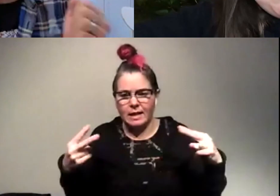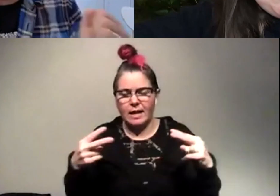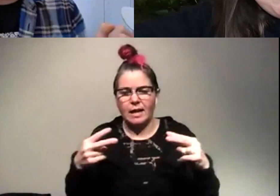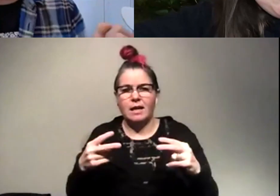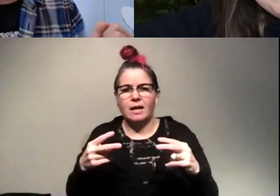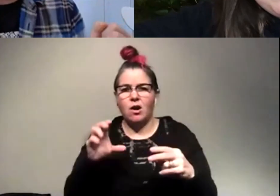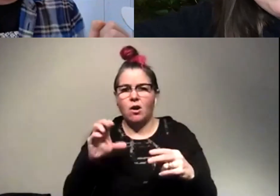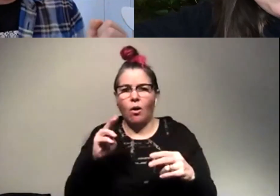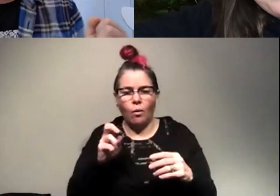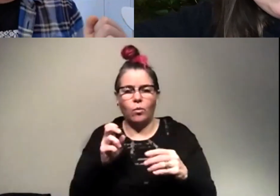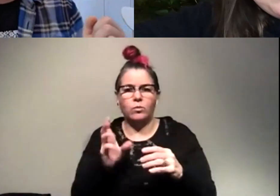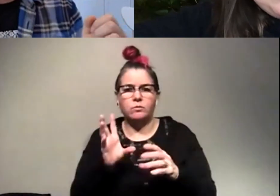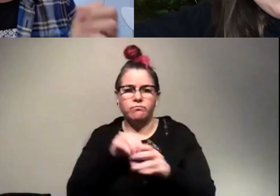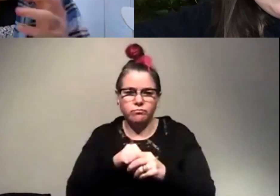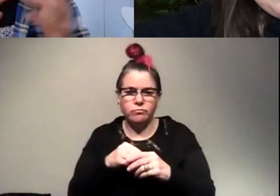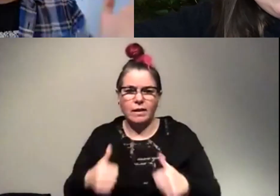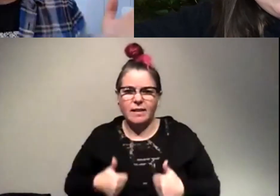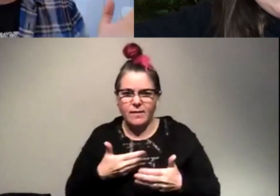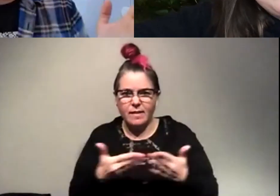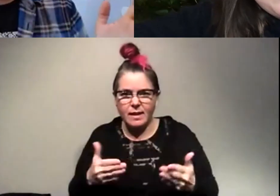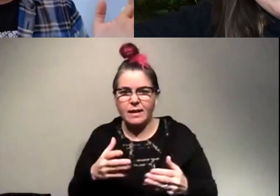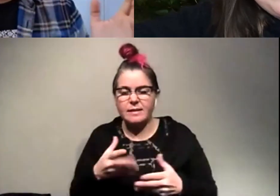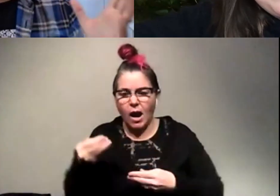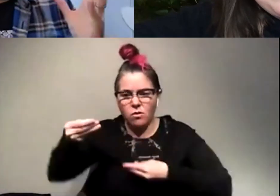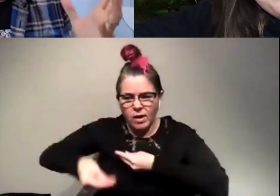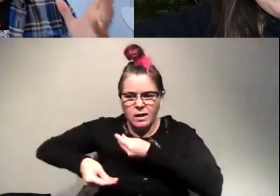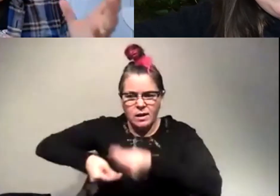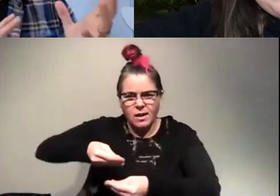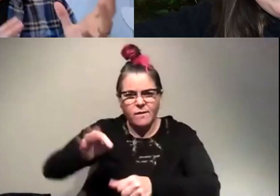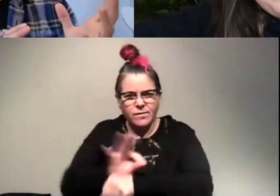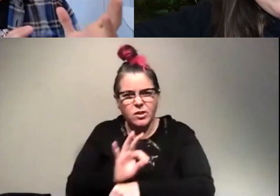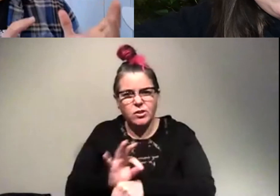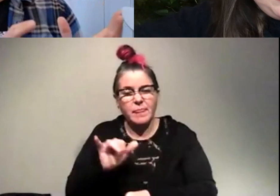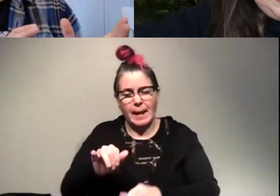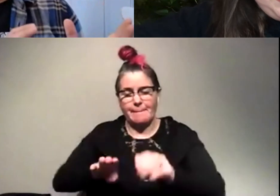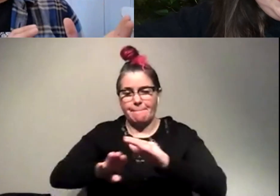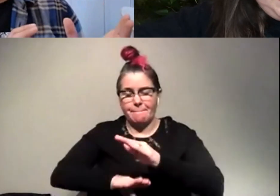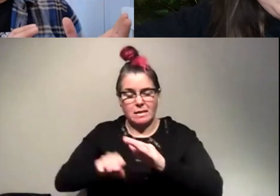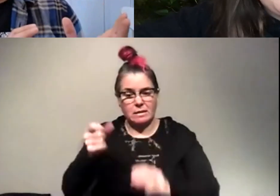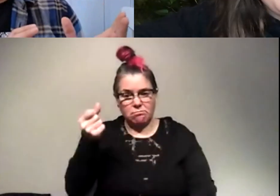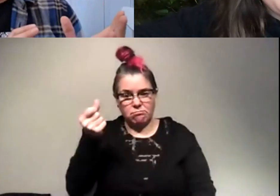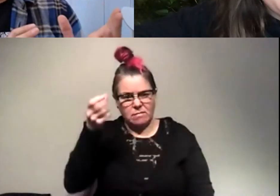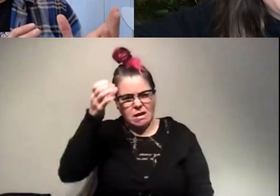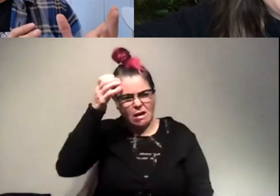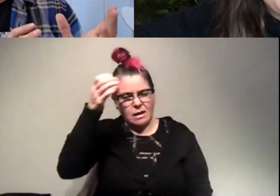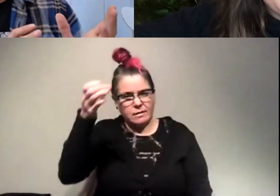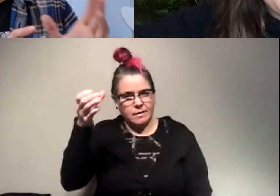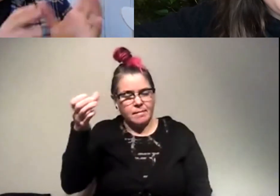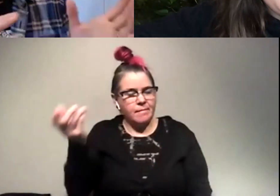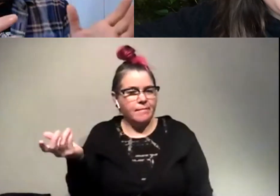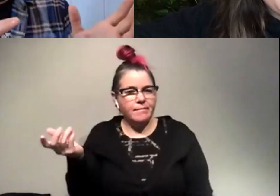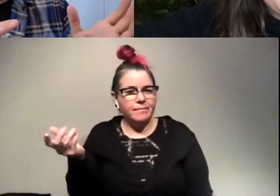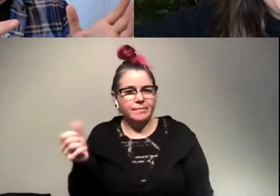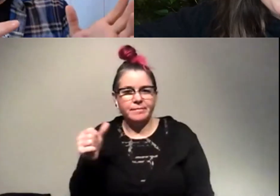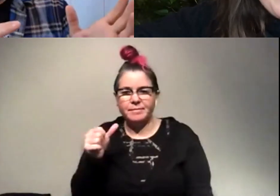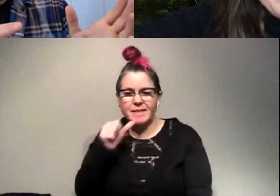for organisms, how heredity works, that very basic understanding of that, it doesn't always